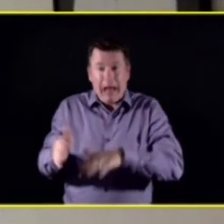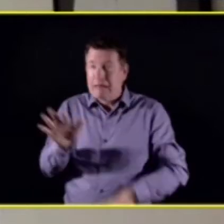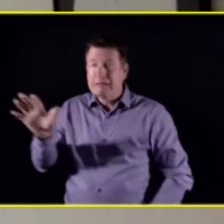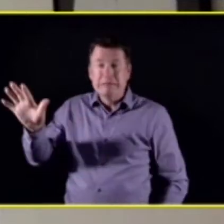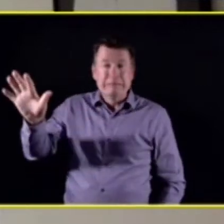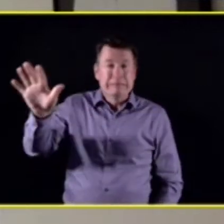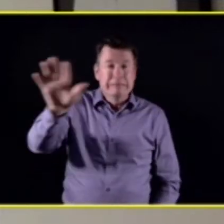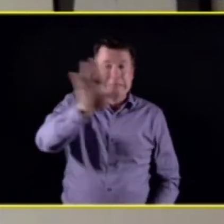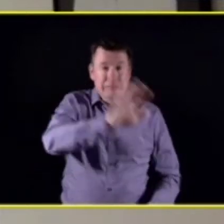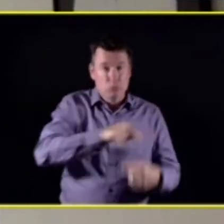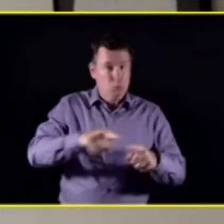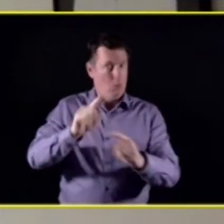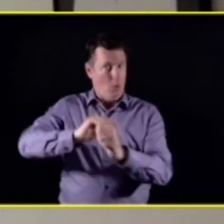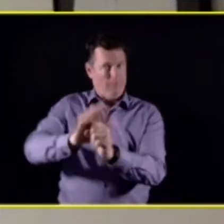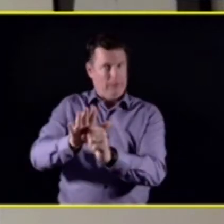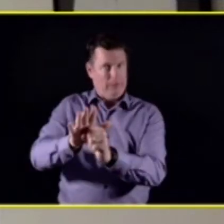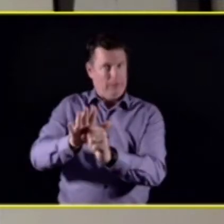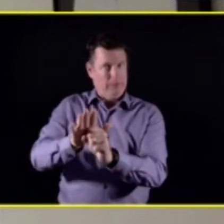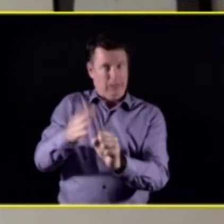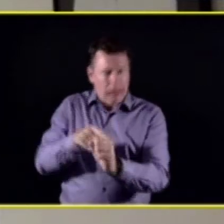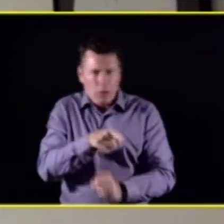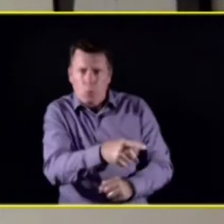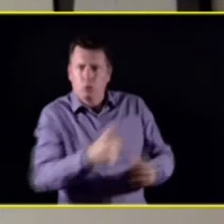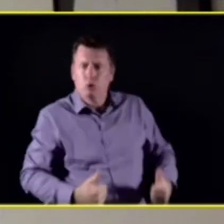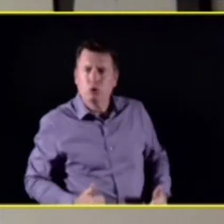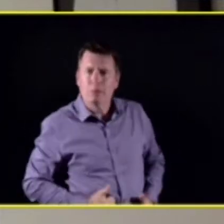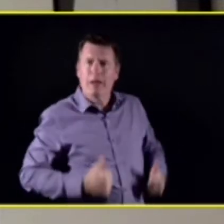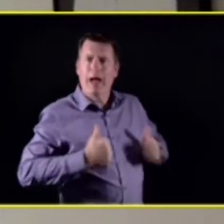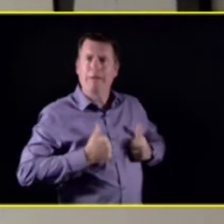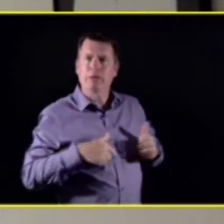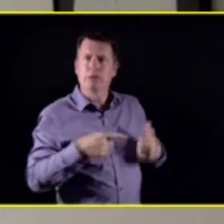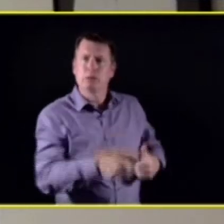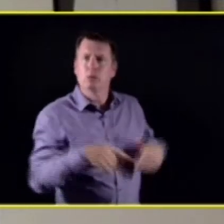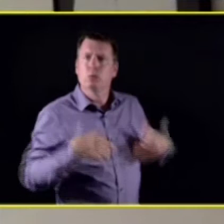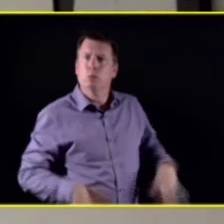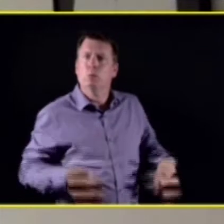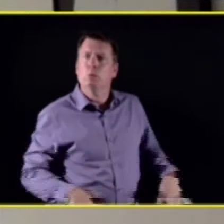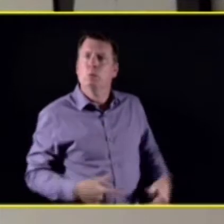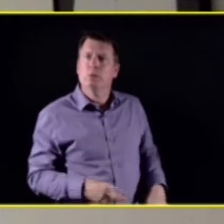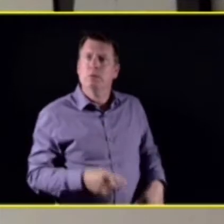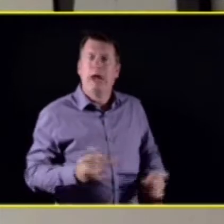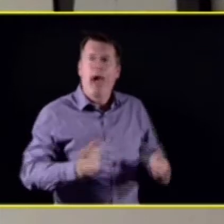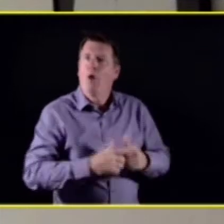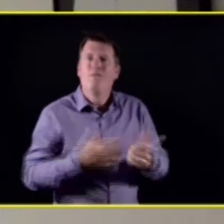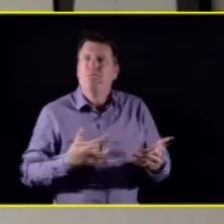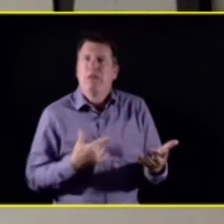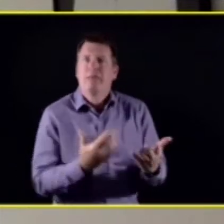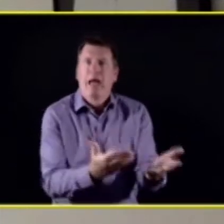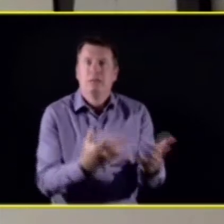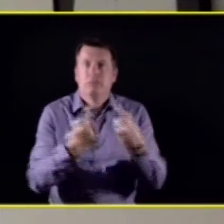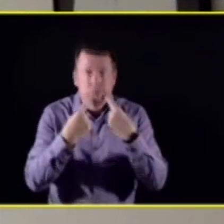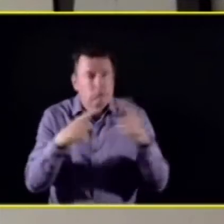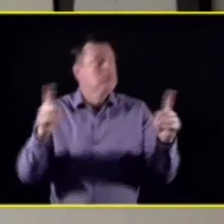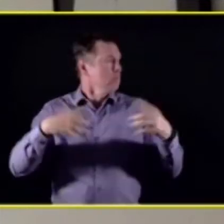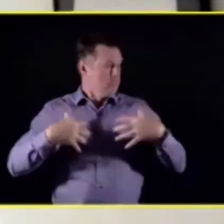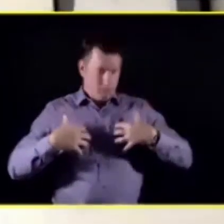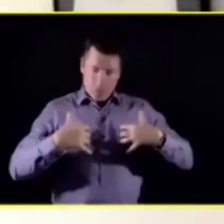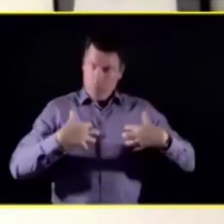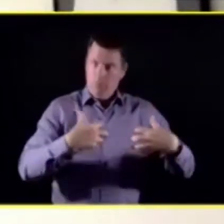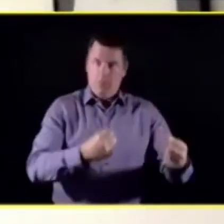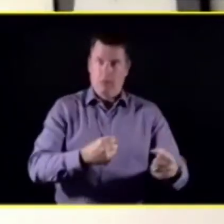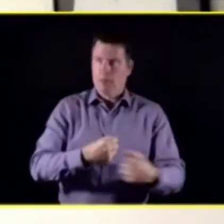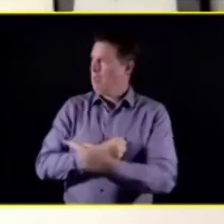it successfully. How does it make you feel to successfully come through this while so many others didn't?